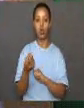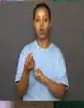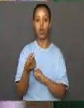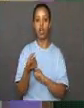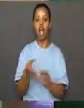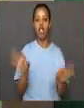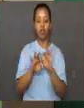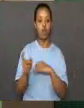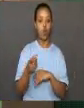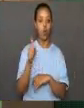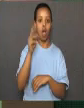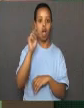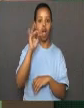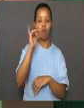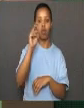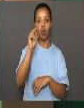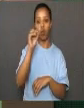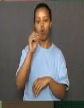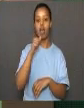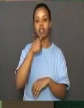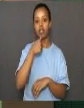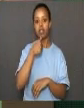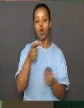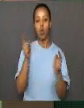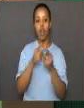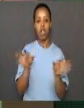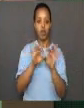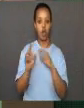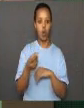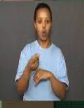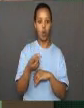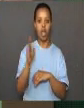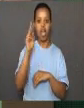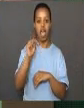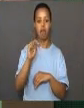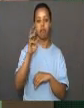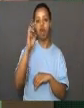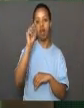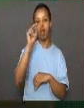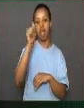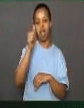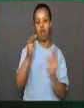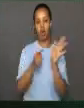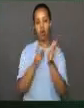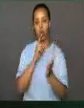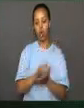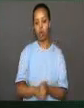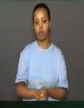amino acids to the appropriate mRNA codon.